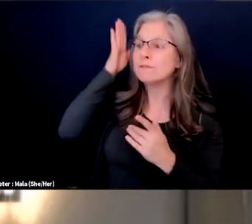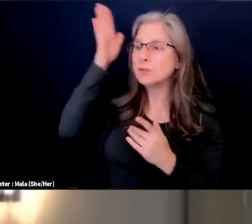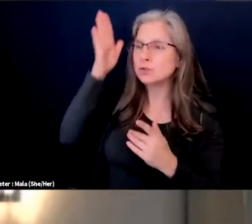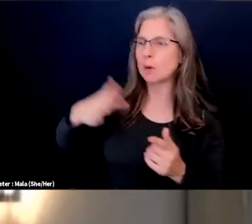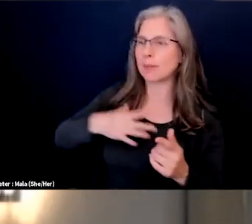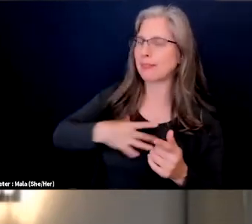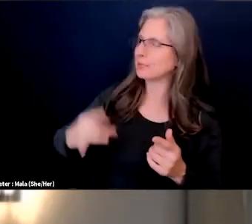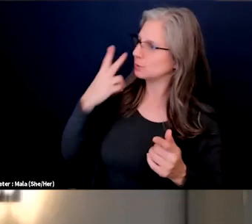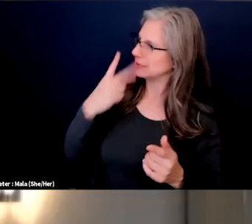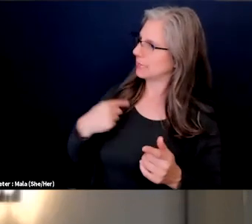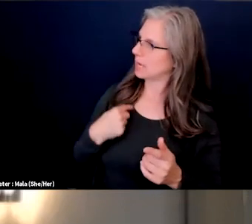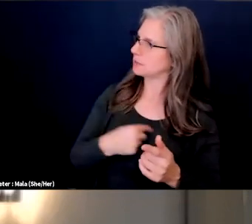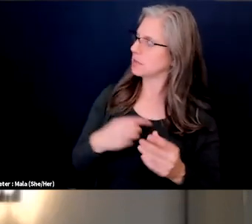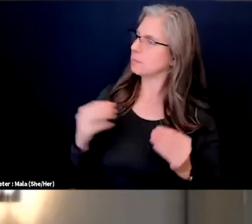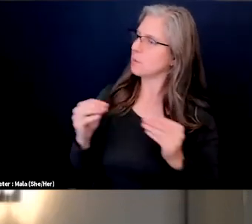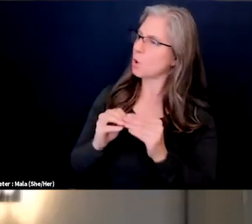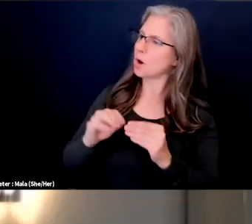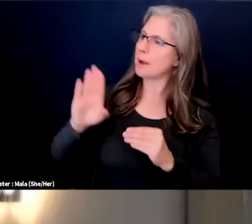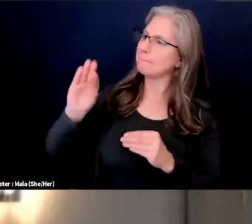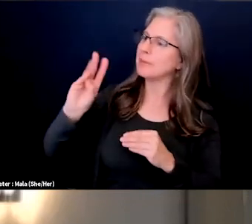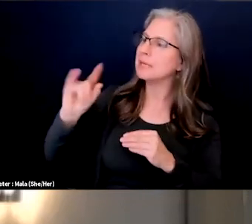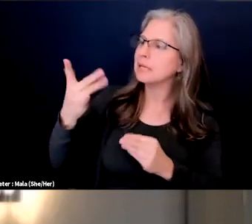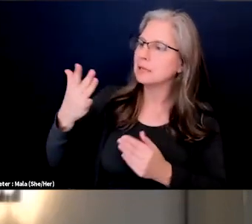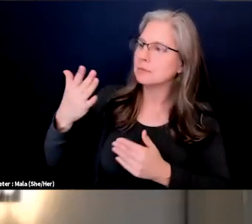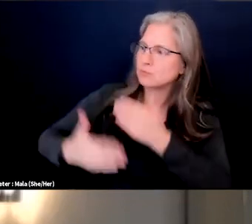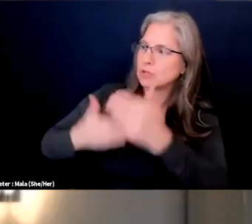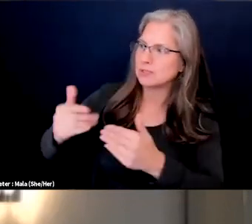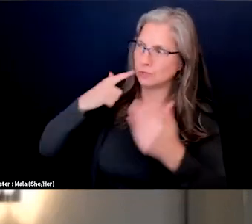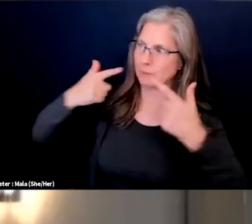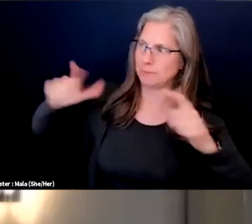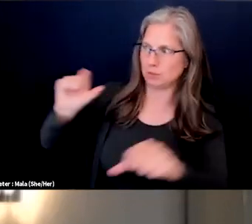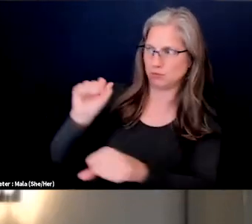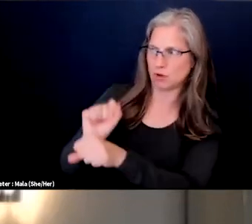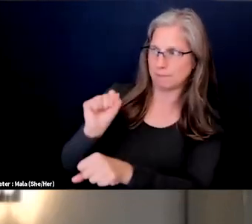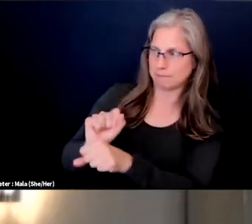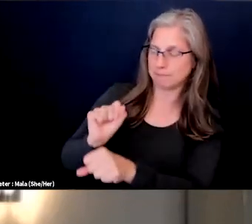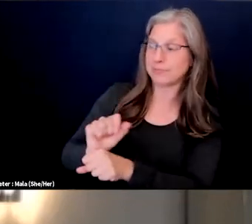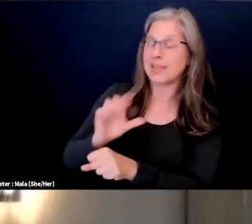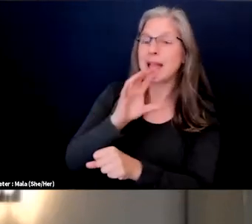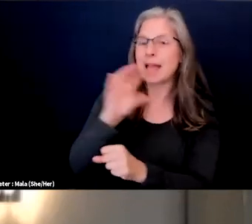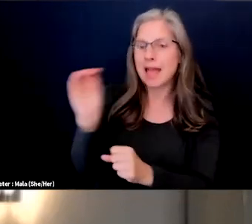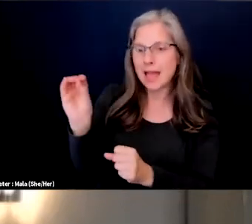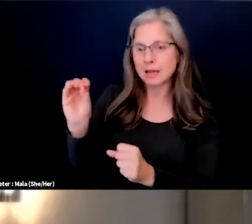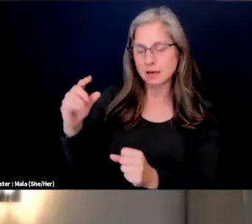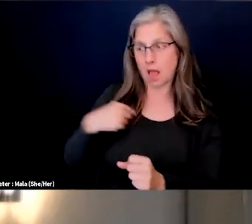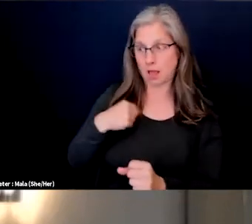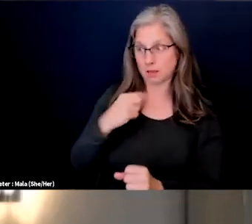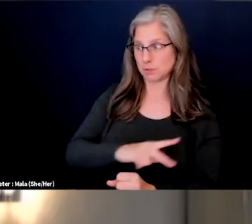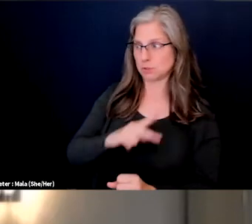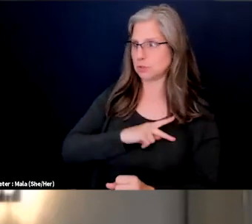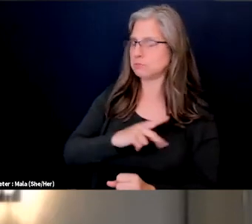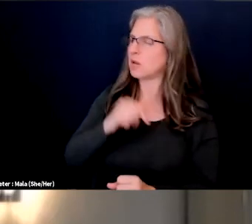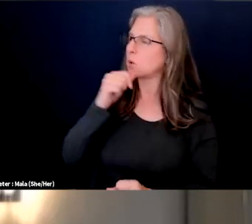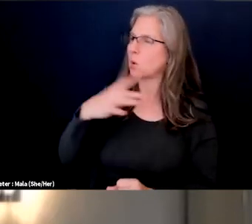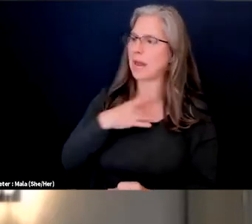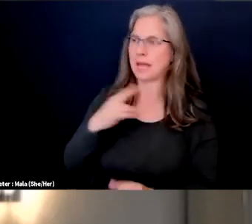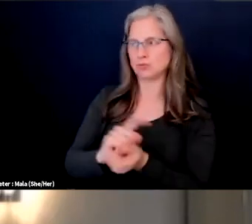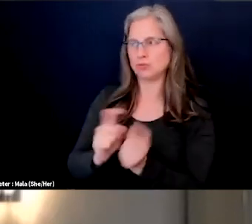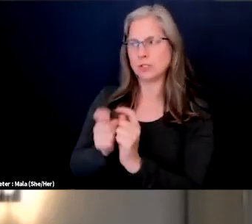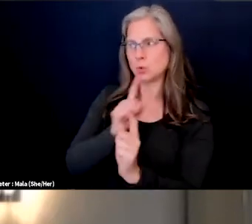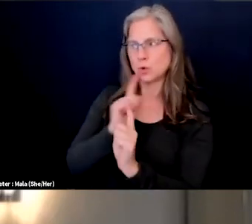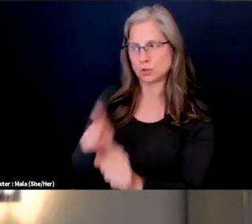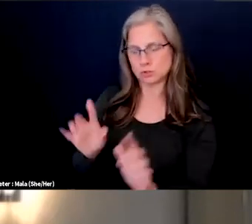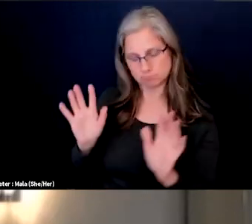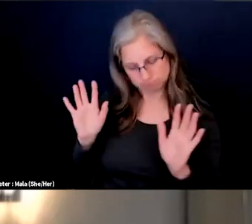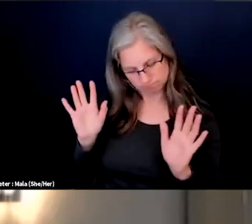to see us more of a bidding process for these big jobs. And also, I personally don't like change orders.